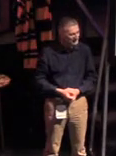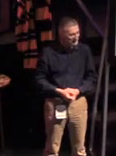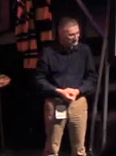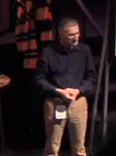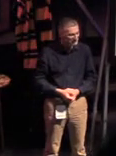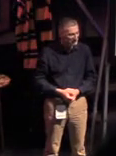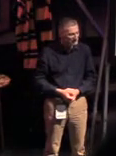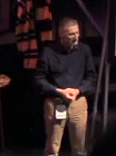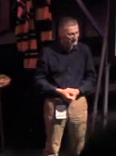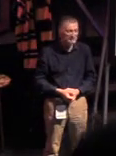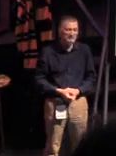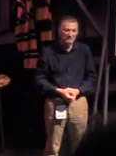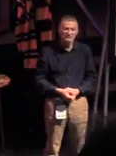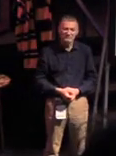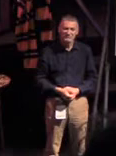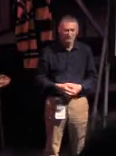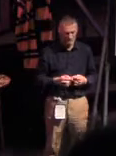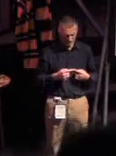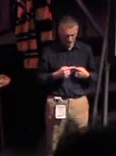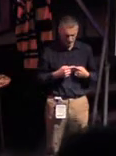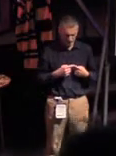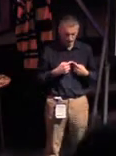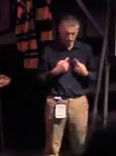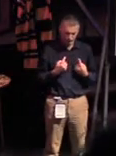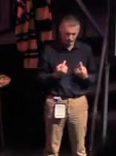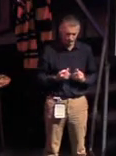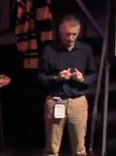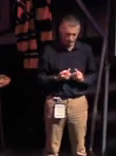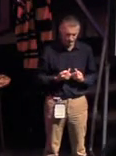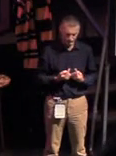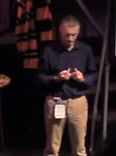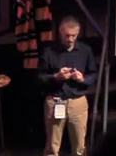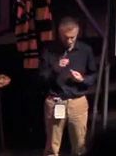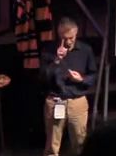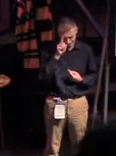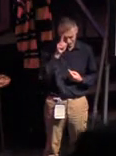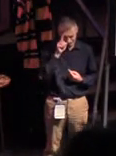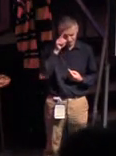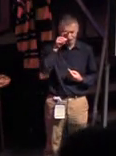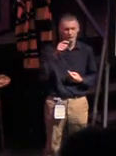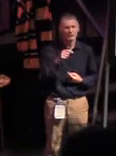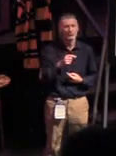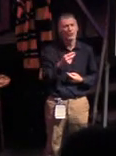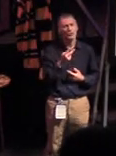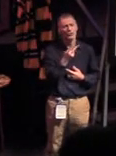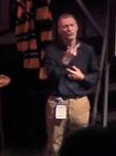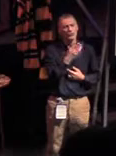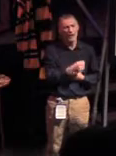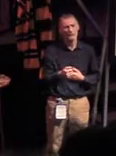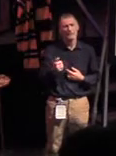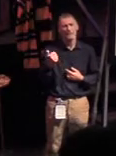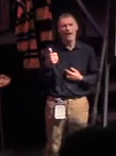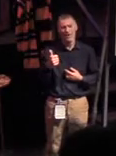We started out, when we came in and formed the administration in 2011,